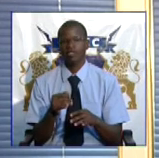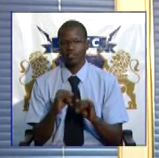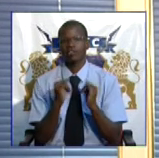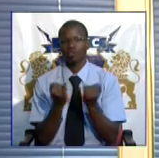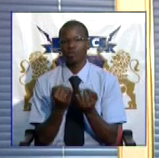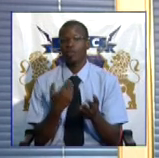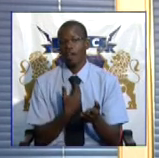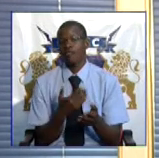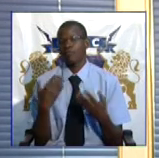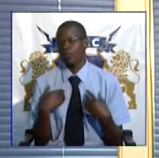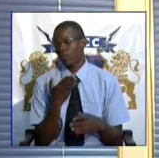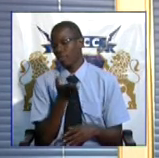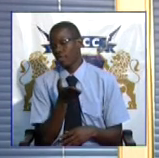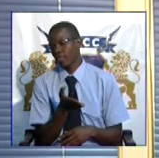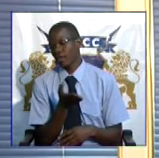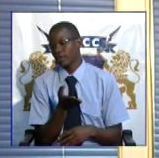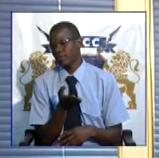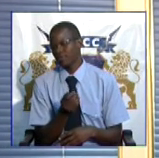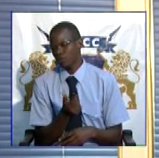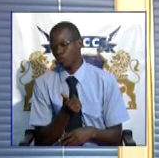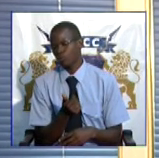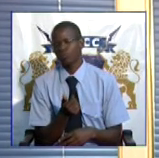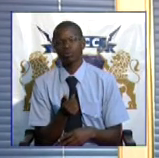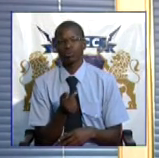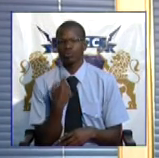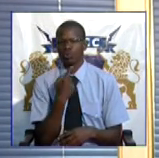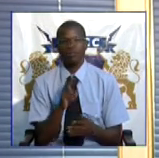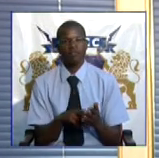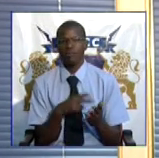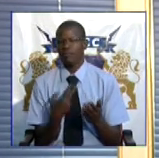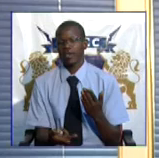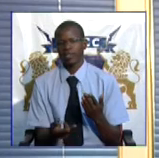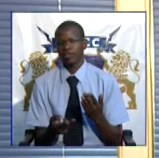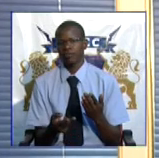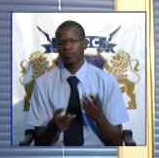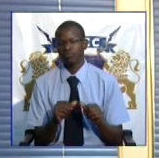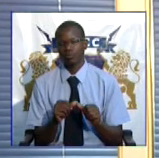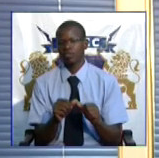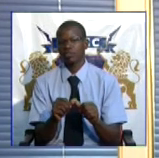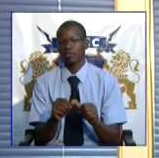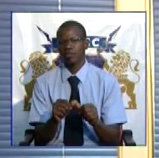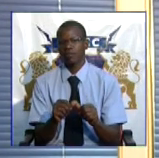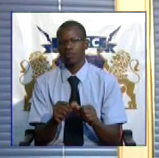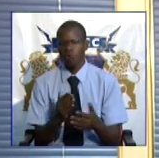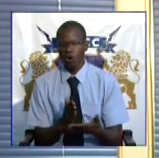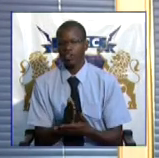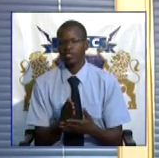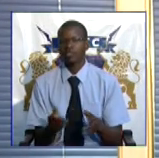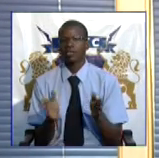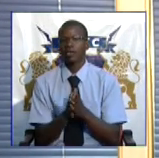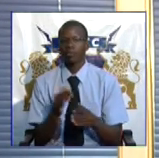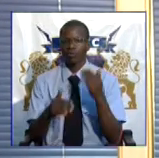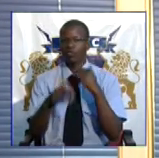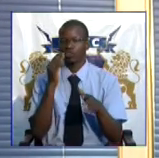degree by failure to maintain those levels of honesty and professionalism, and this is typical